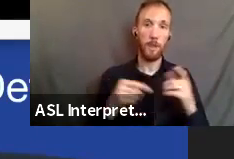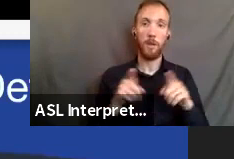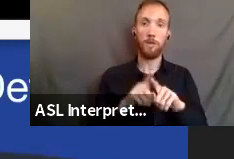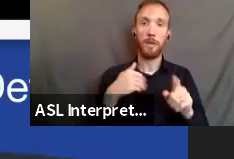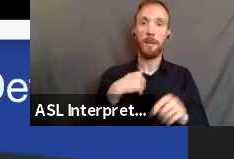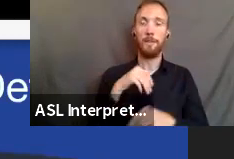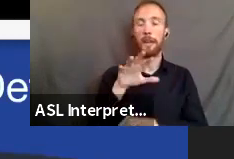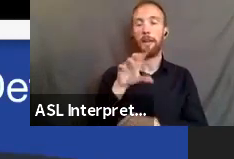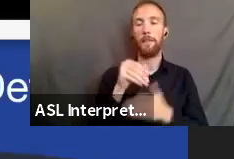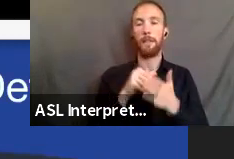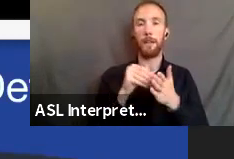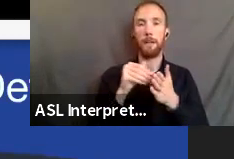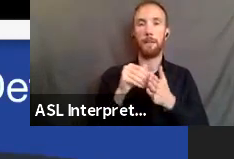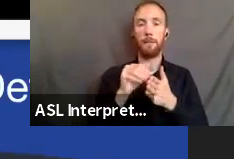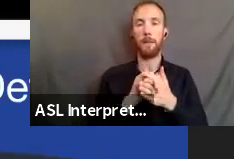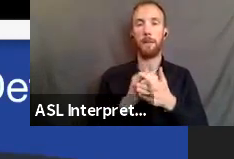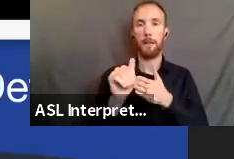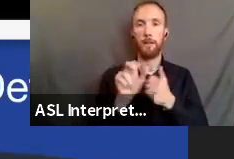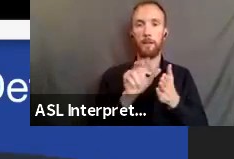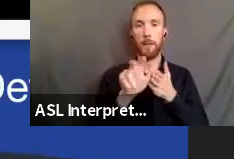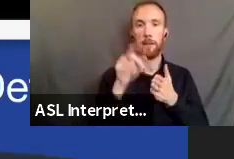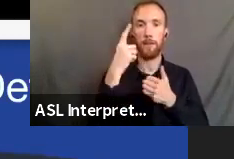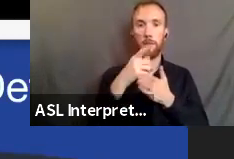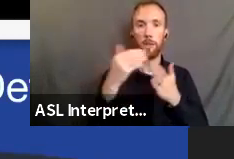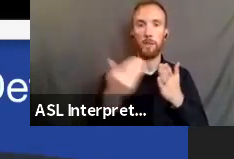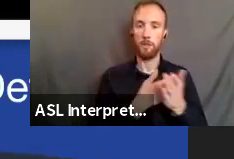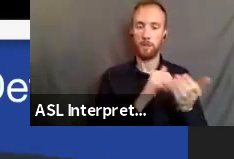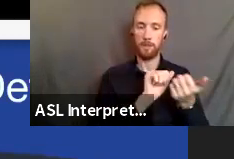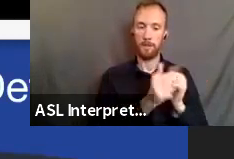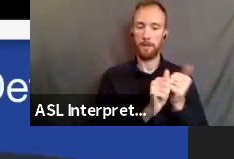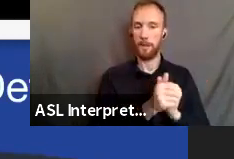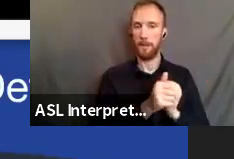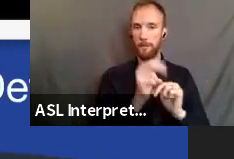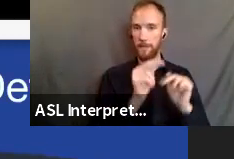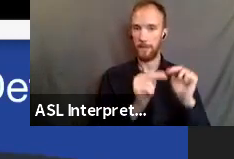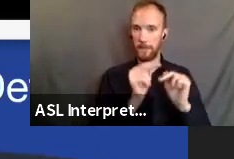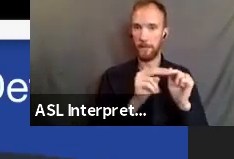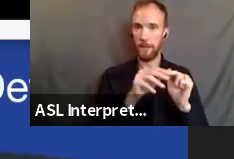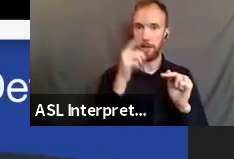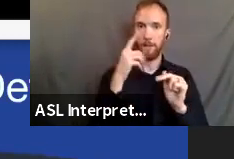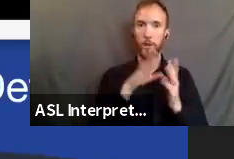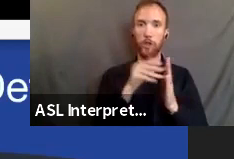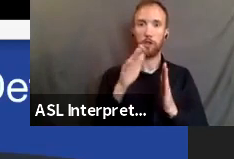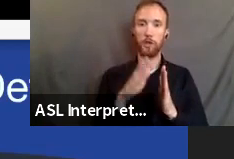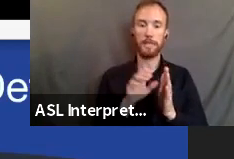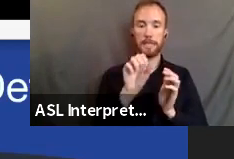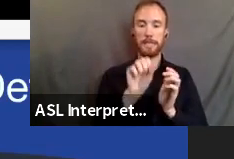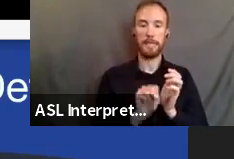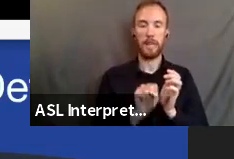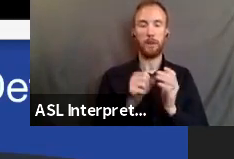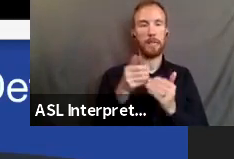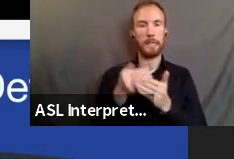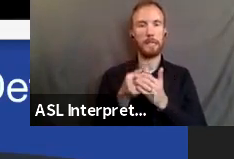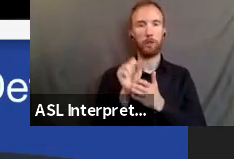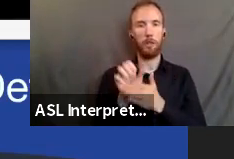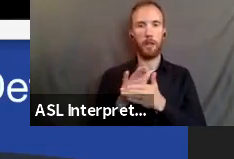dollar investment for a new state-of-the-art athletic facility to serve students in the south and near south areas we're still finalizing a location for the